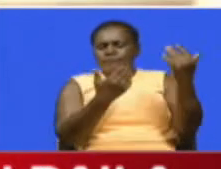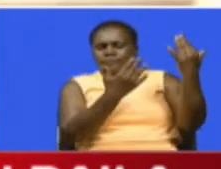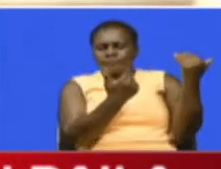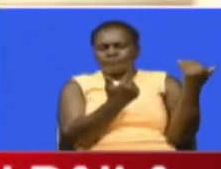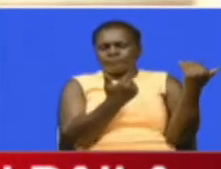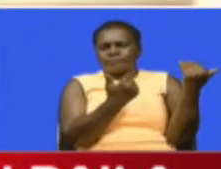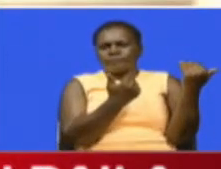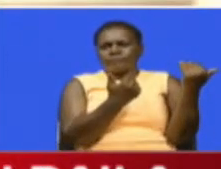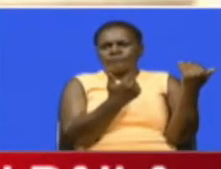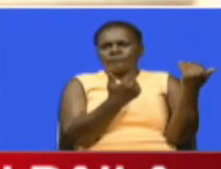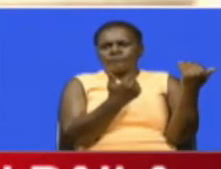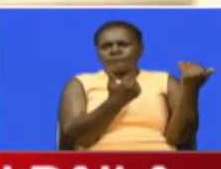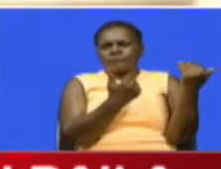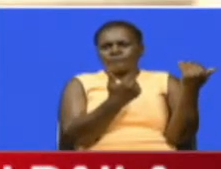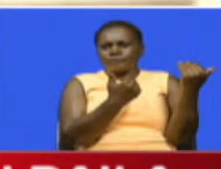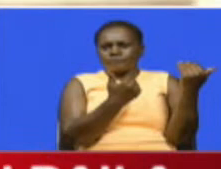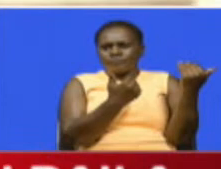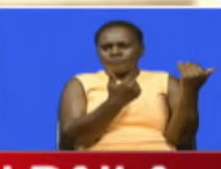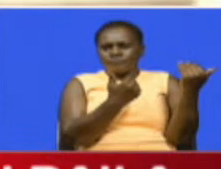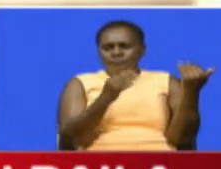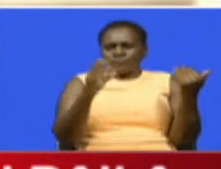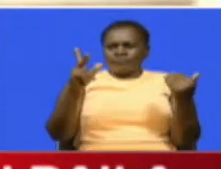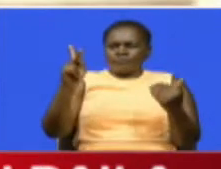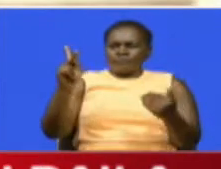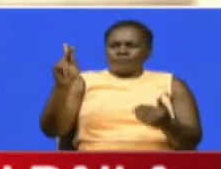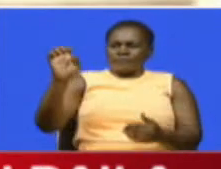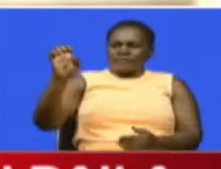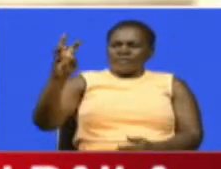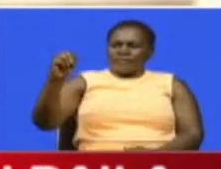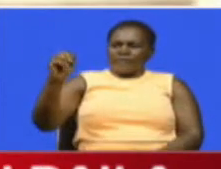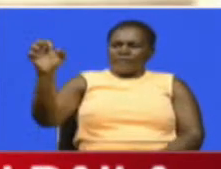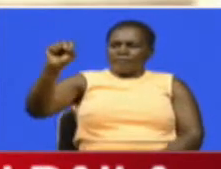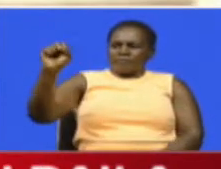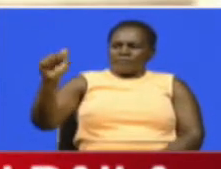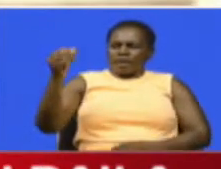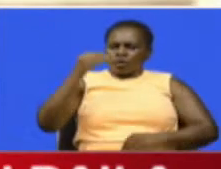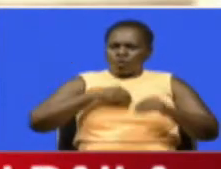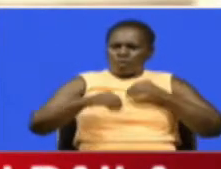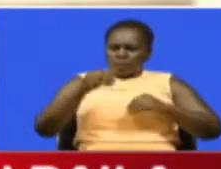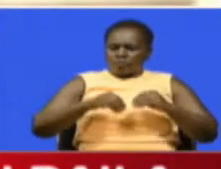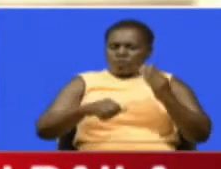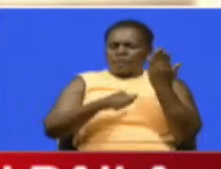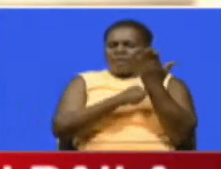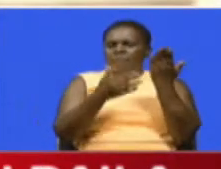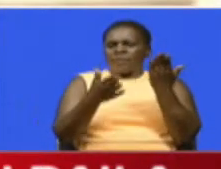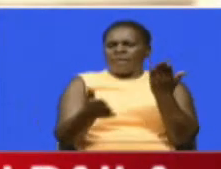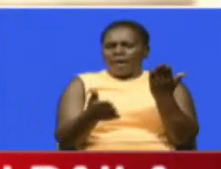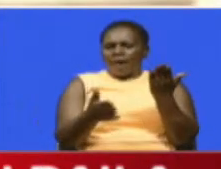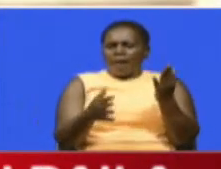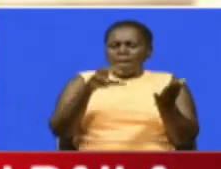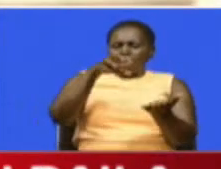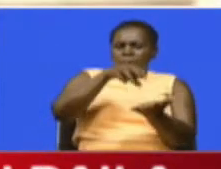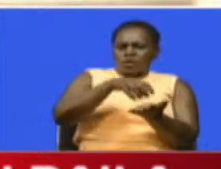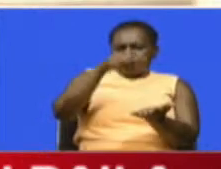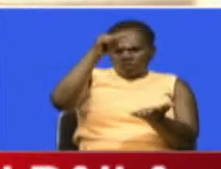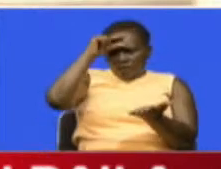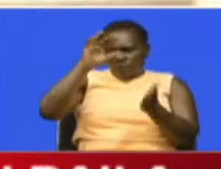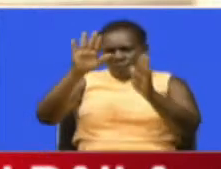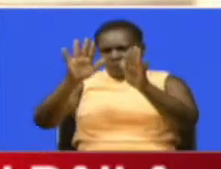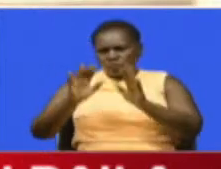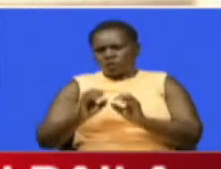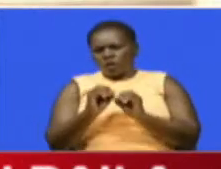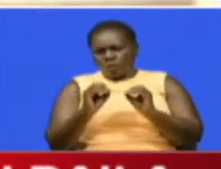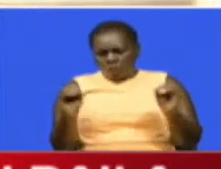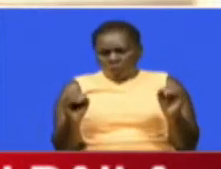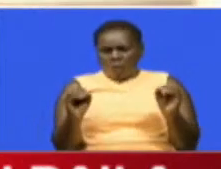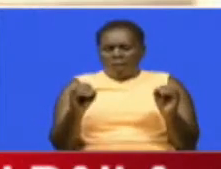expect with this Kemsa scandal, that whoever will be mentioned, regardless of their position in government or political